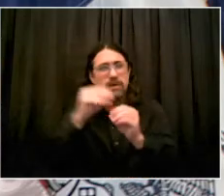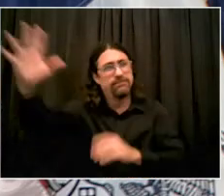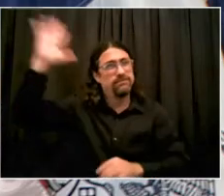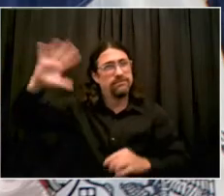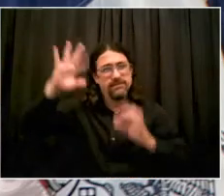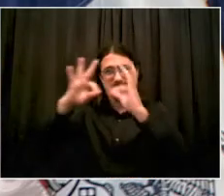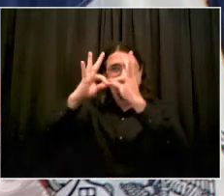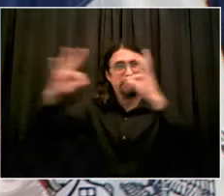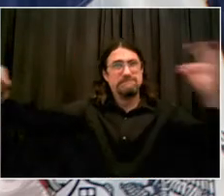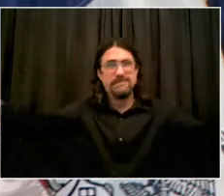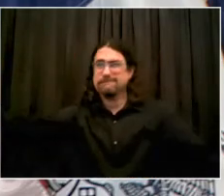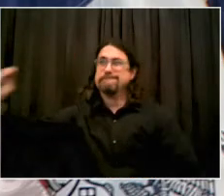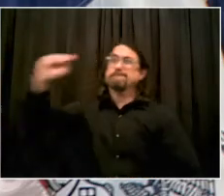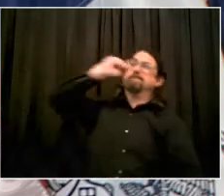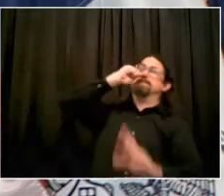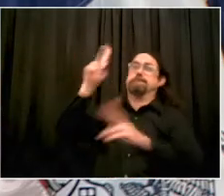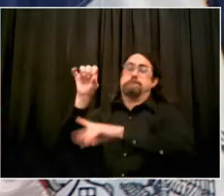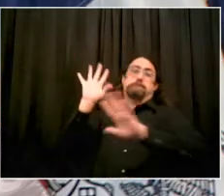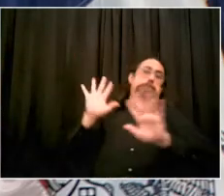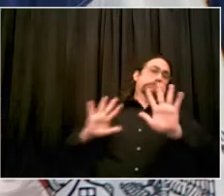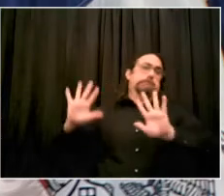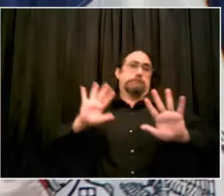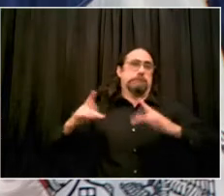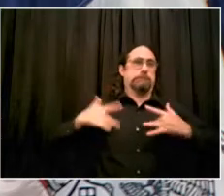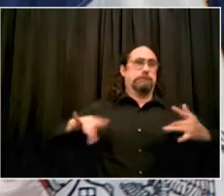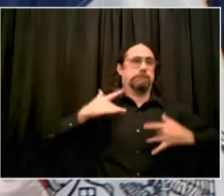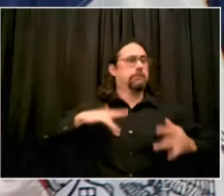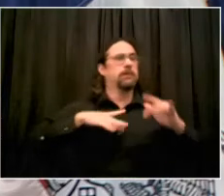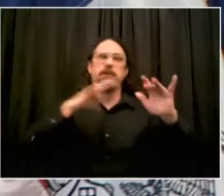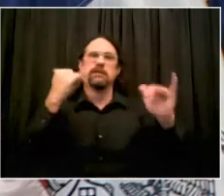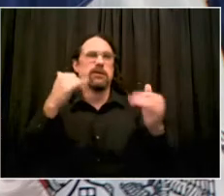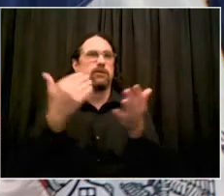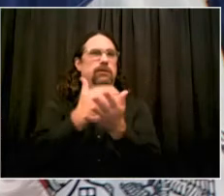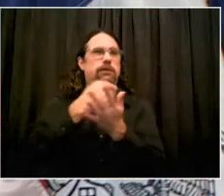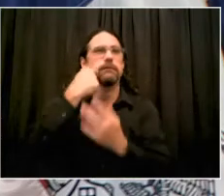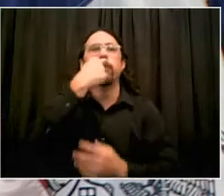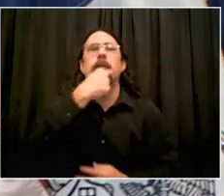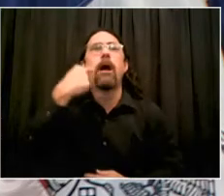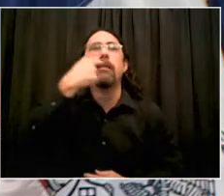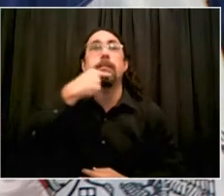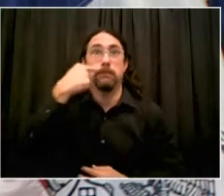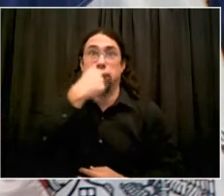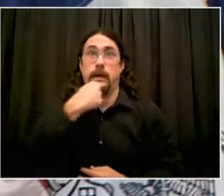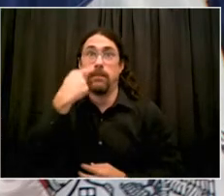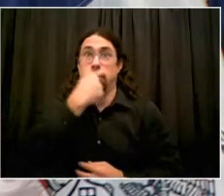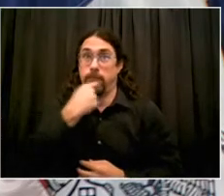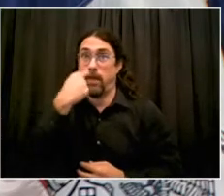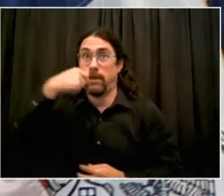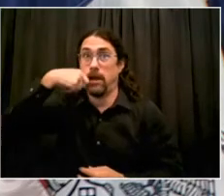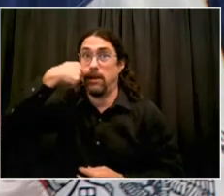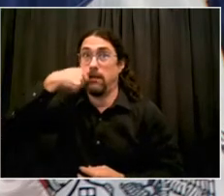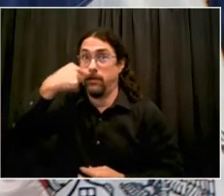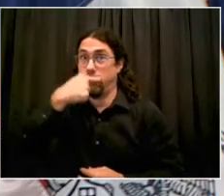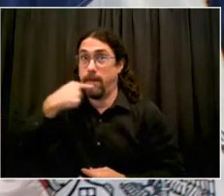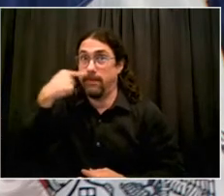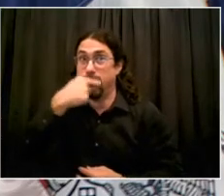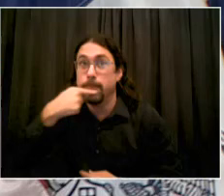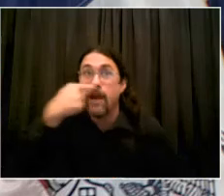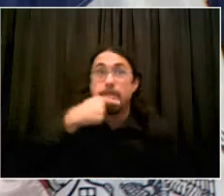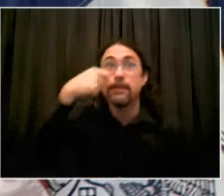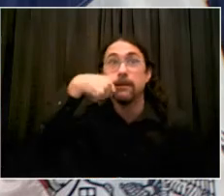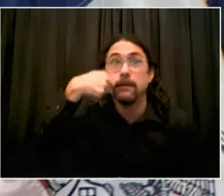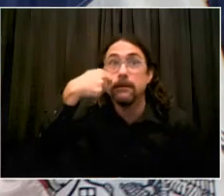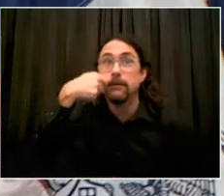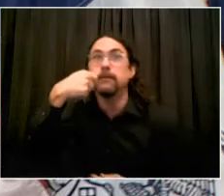city. Now, in the specific areas of greatest concern, those 9 zip codes, there'll be a lot more community